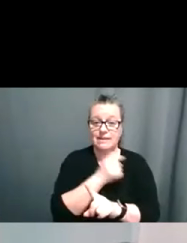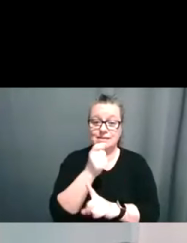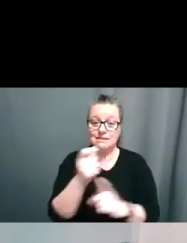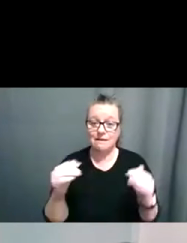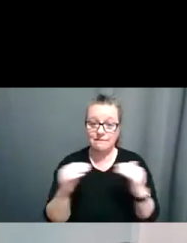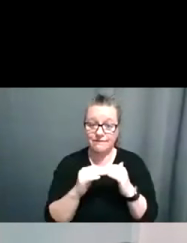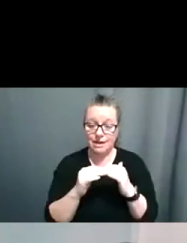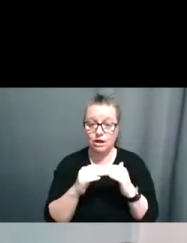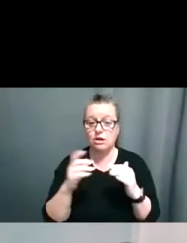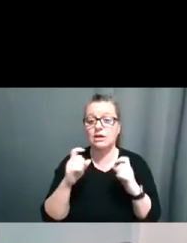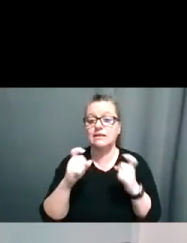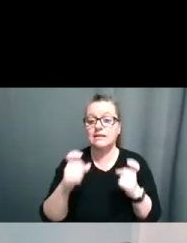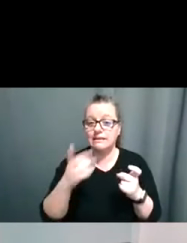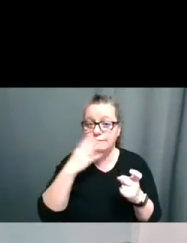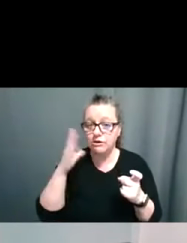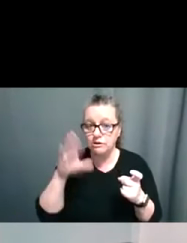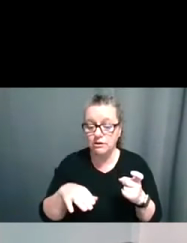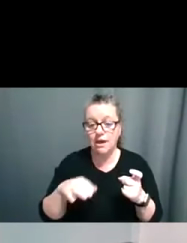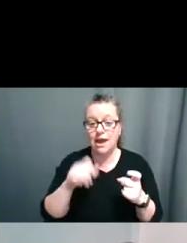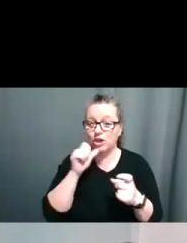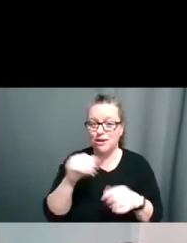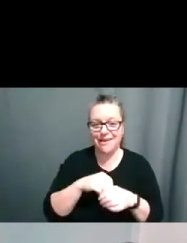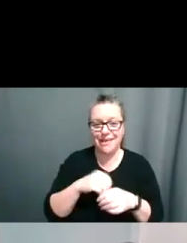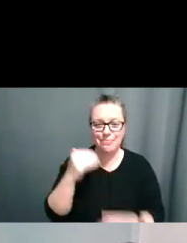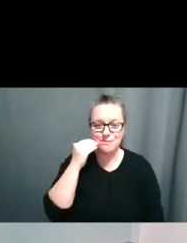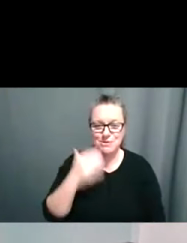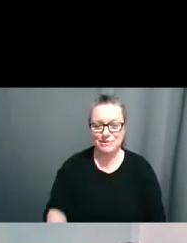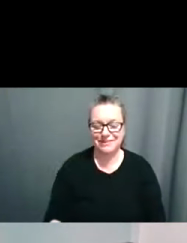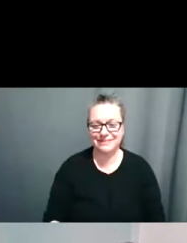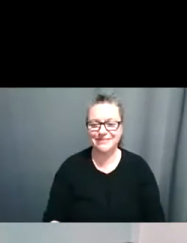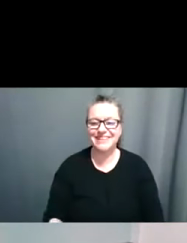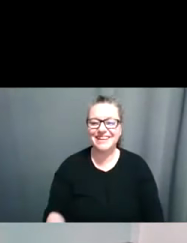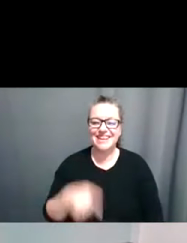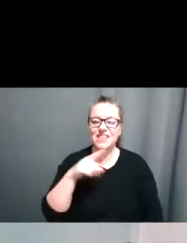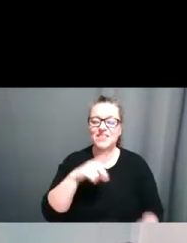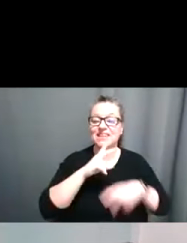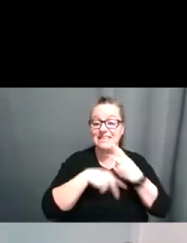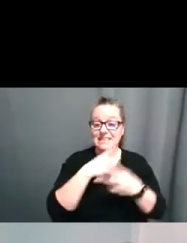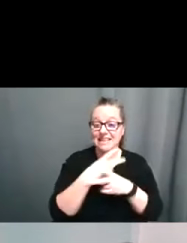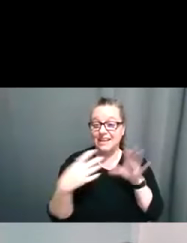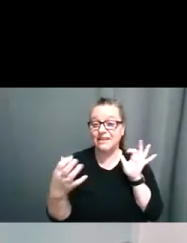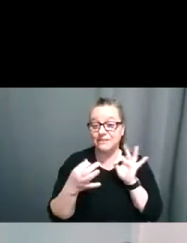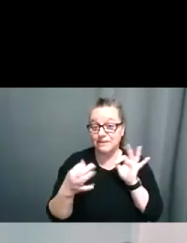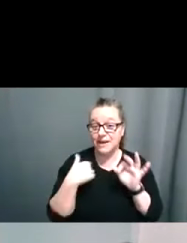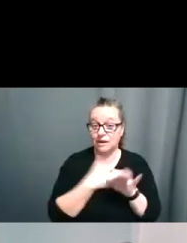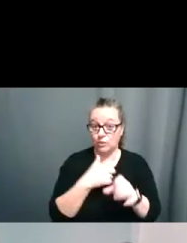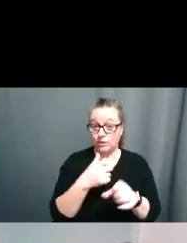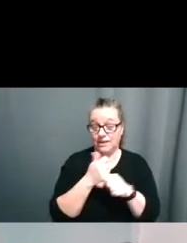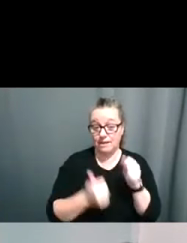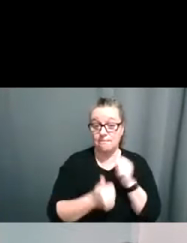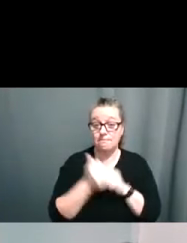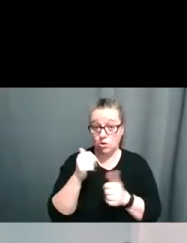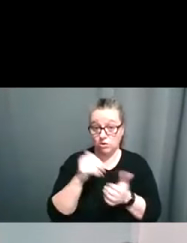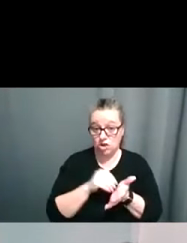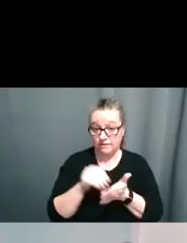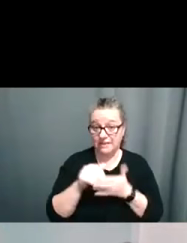poorly delivered, and frankly, you're not in the mood. Because this is the kind of feedback we get most often, right? Can you think of a